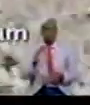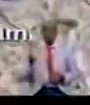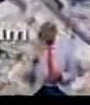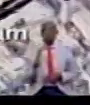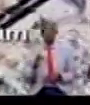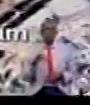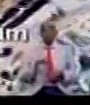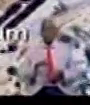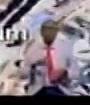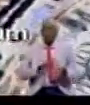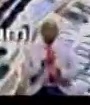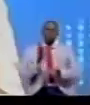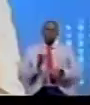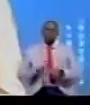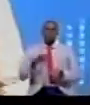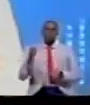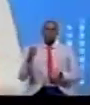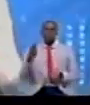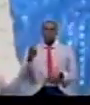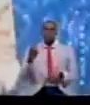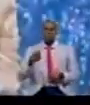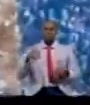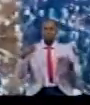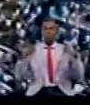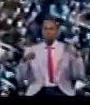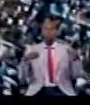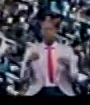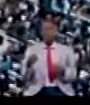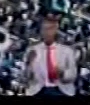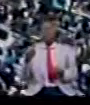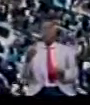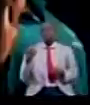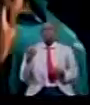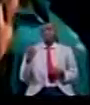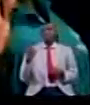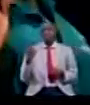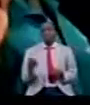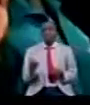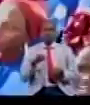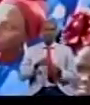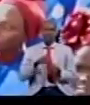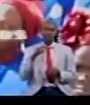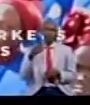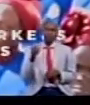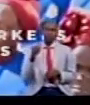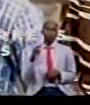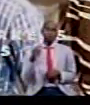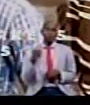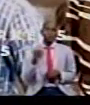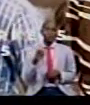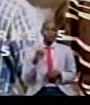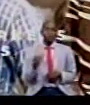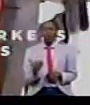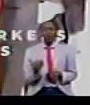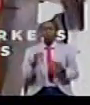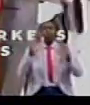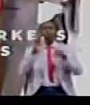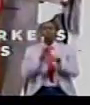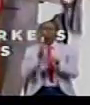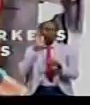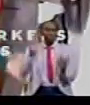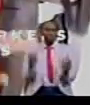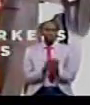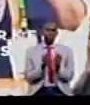trouble that can come into the ministry, trouble that can come in the workplace, trouble that can come in one's health, trouble that can come, you